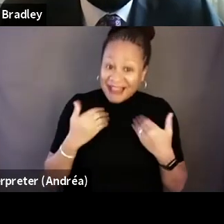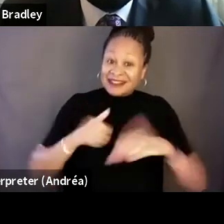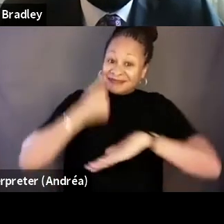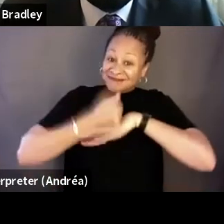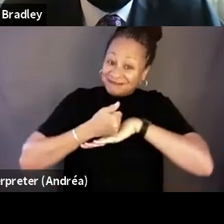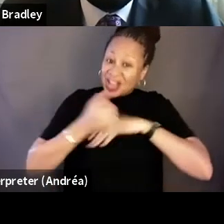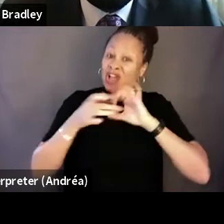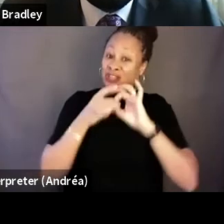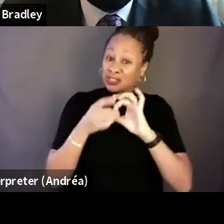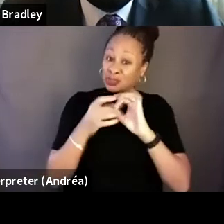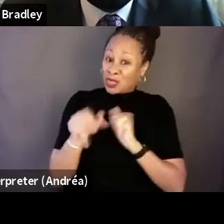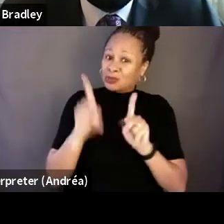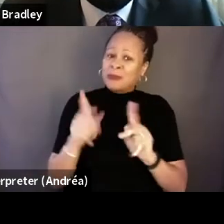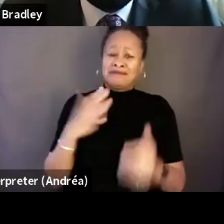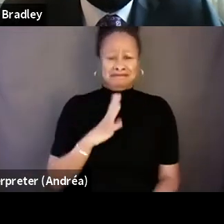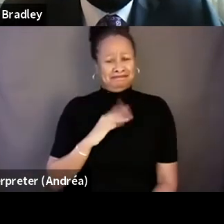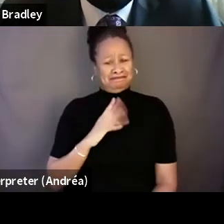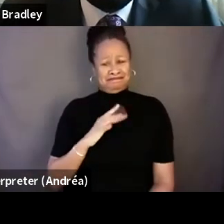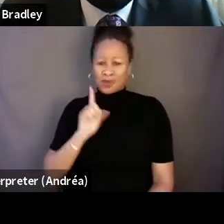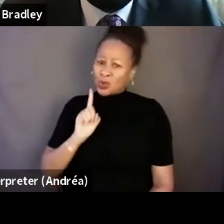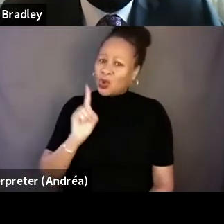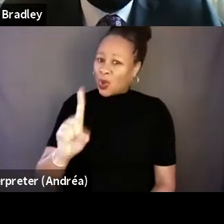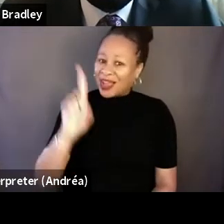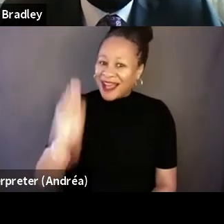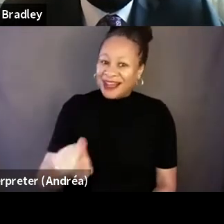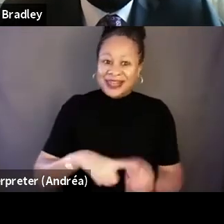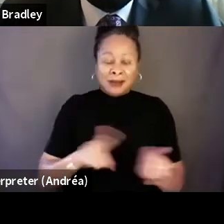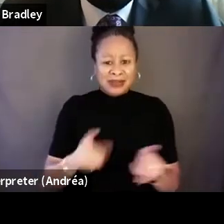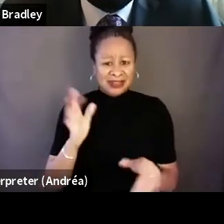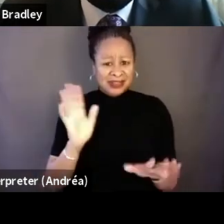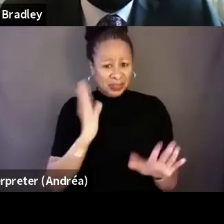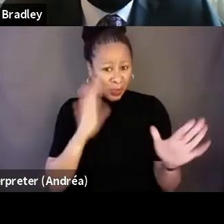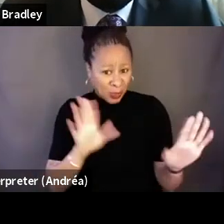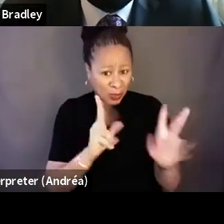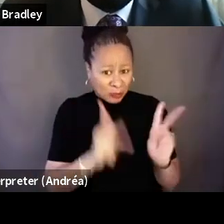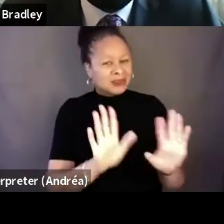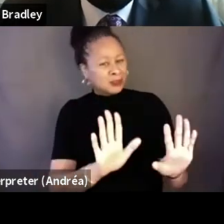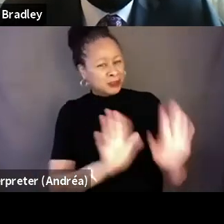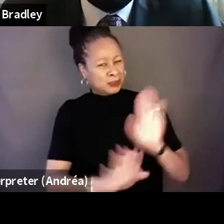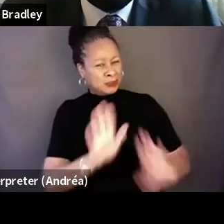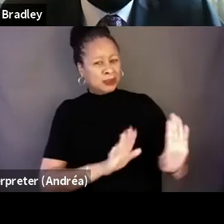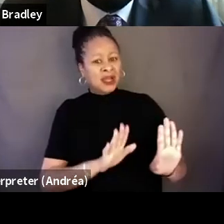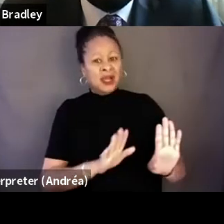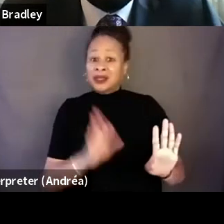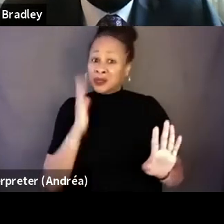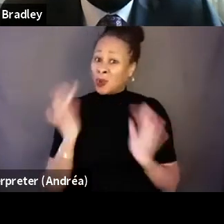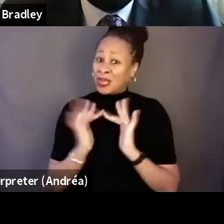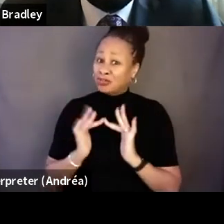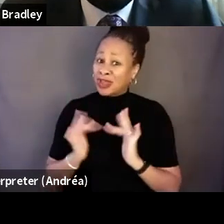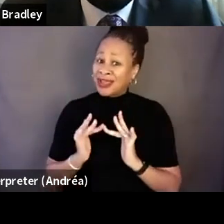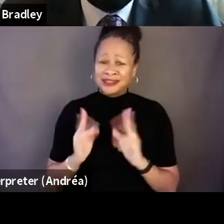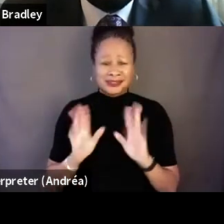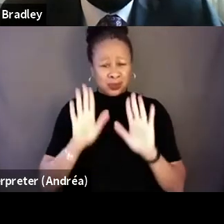with. And also the internet is a great resource. If there are lots of journalists out there who have written about